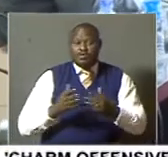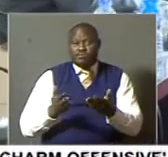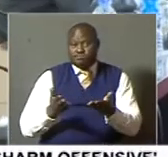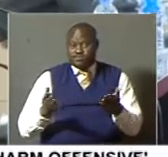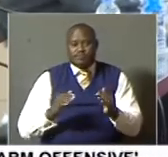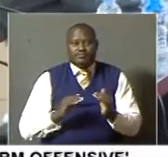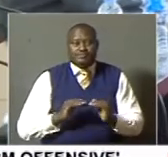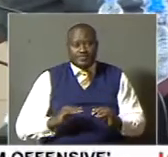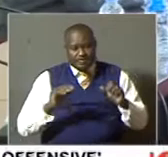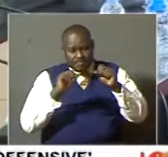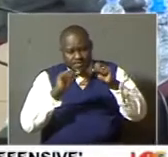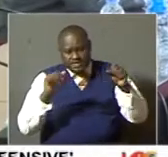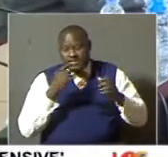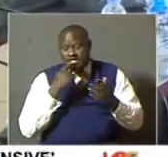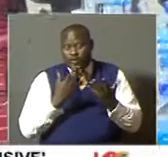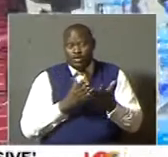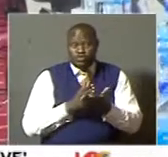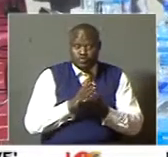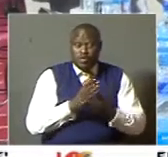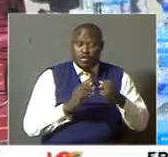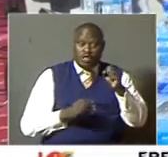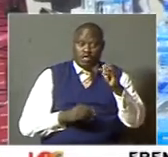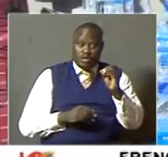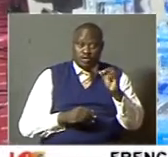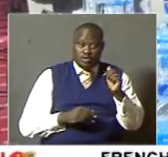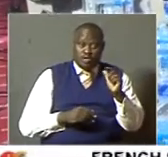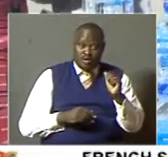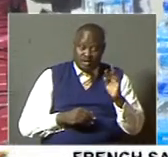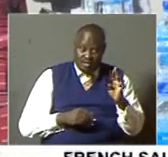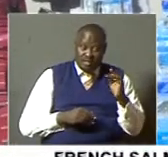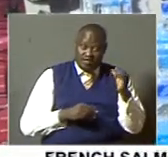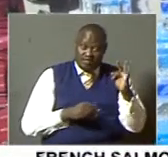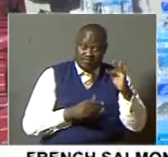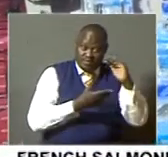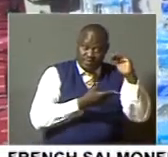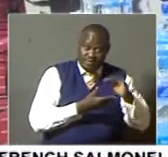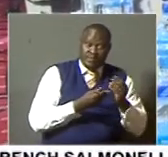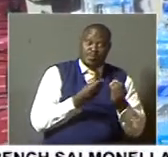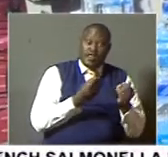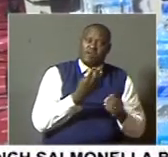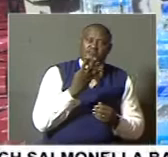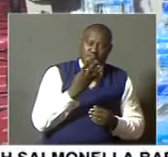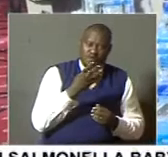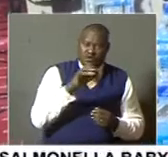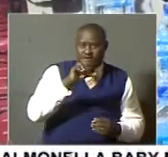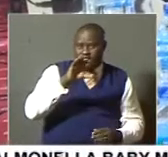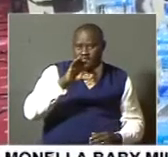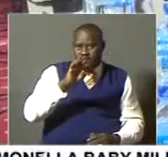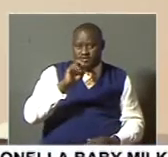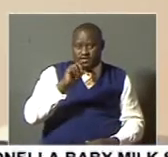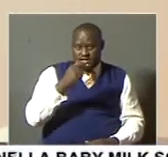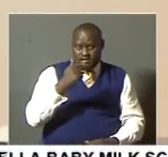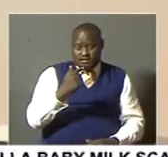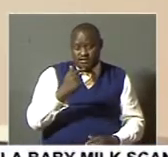president said even if the cost of solar energy goes down to 4 cents or even lower in some parts of Africa because of the cloud